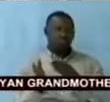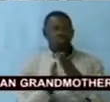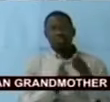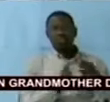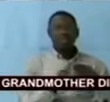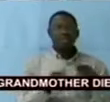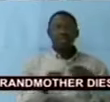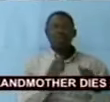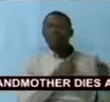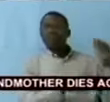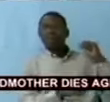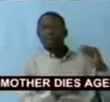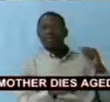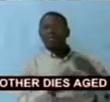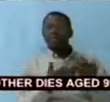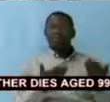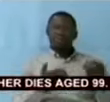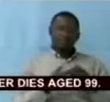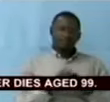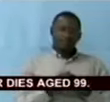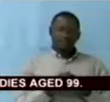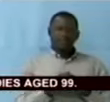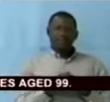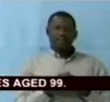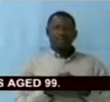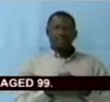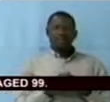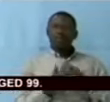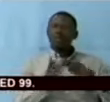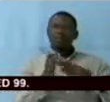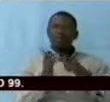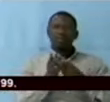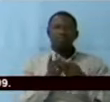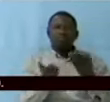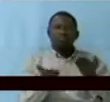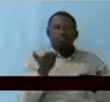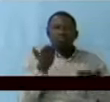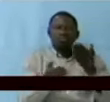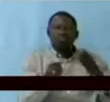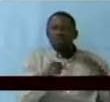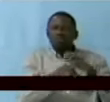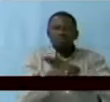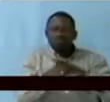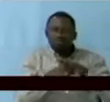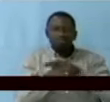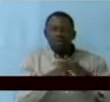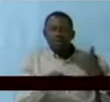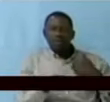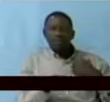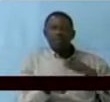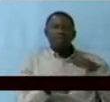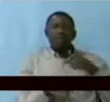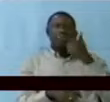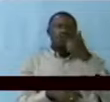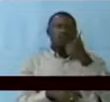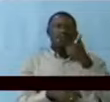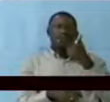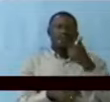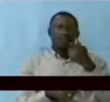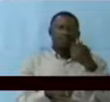Was it overload? I mean, for a 7-passenger vehicle to carry 11 people.